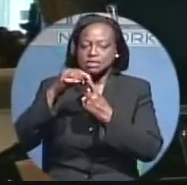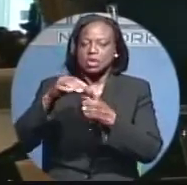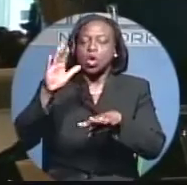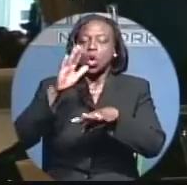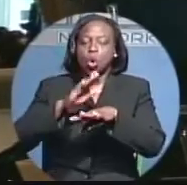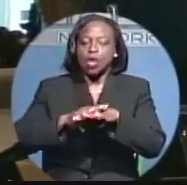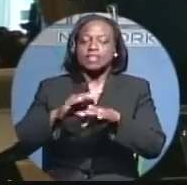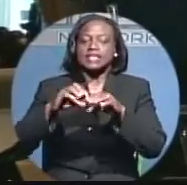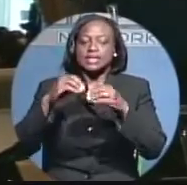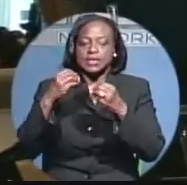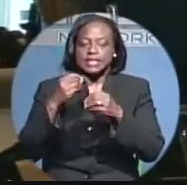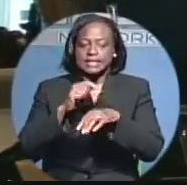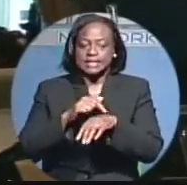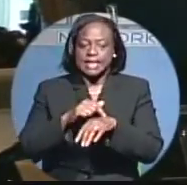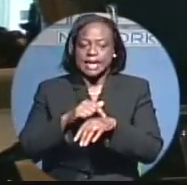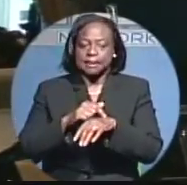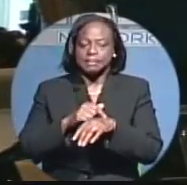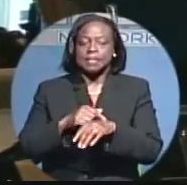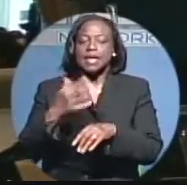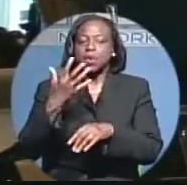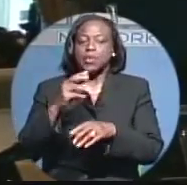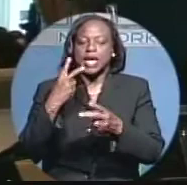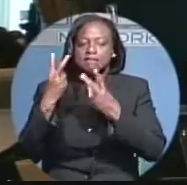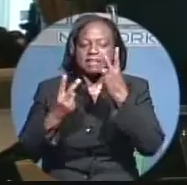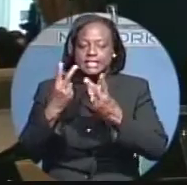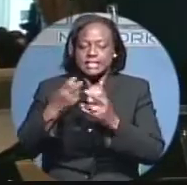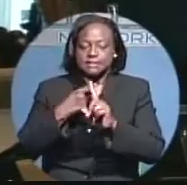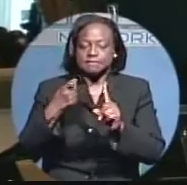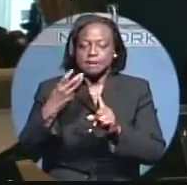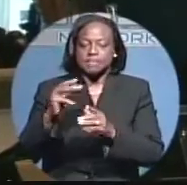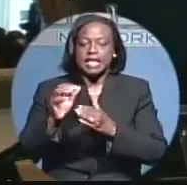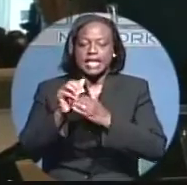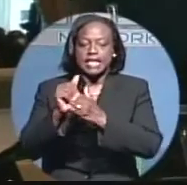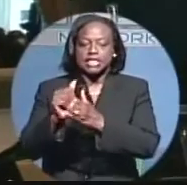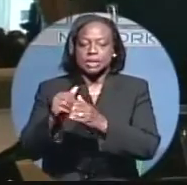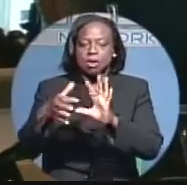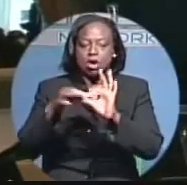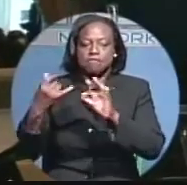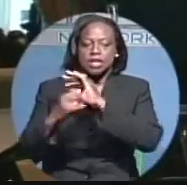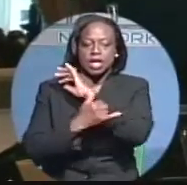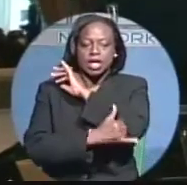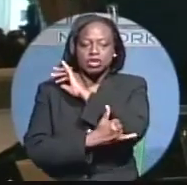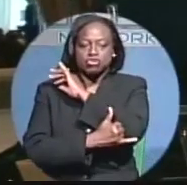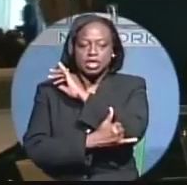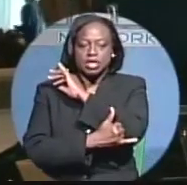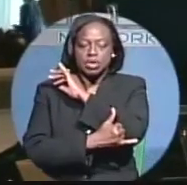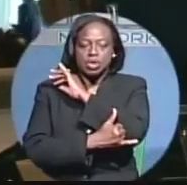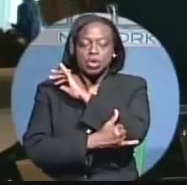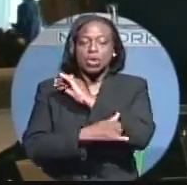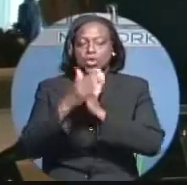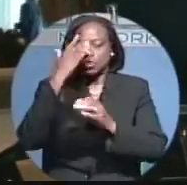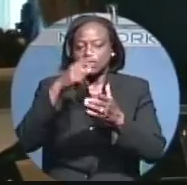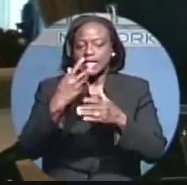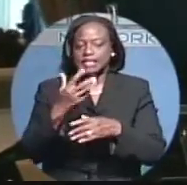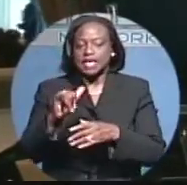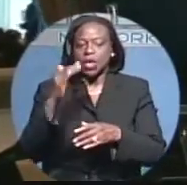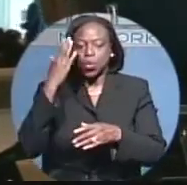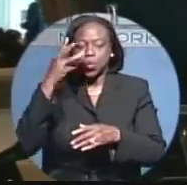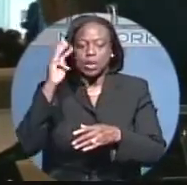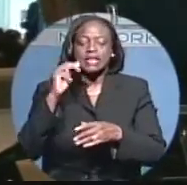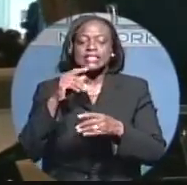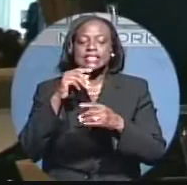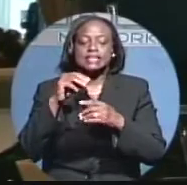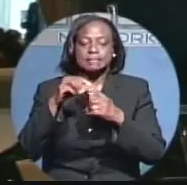that occasion you also had visits from the leadership of the country who also realized how special the occasion was.